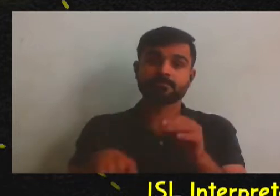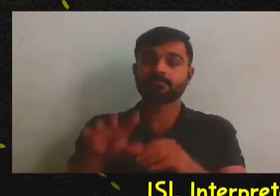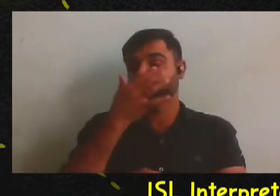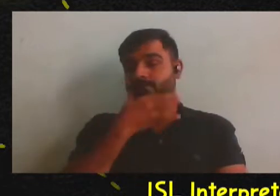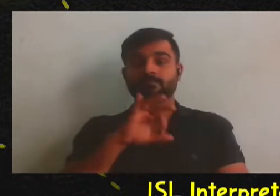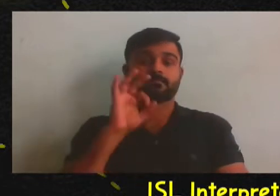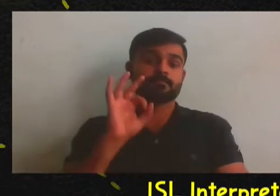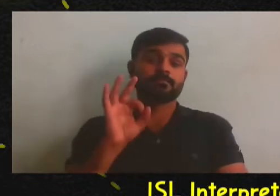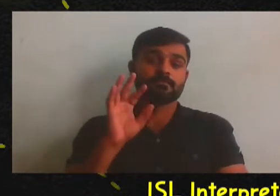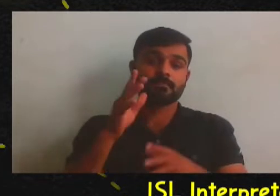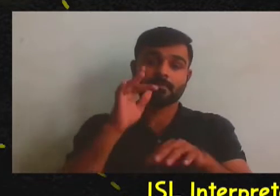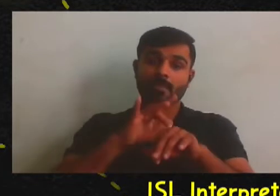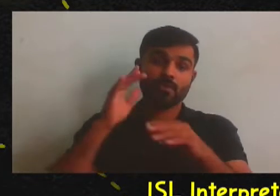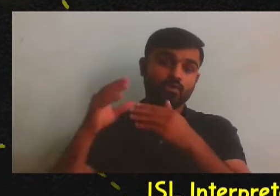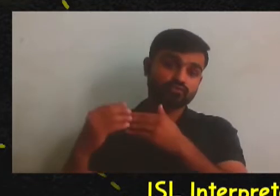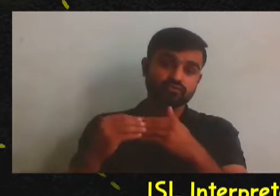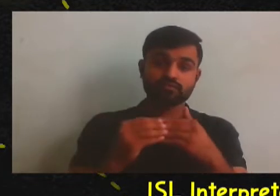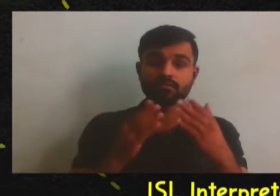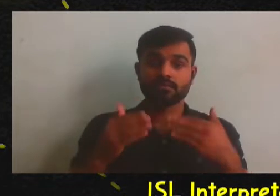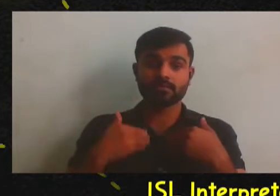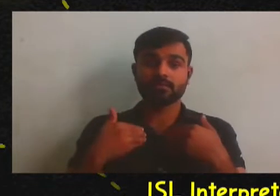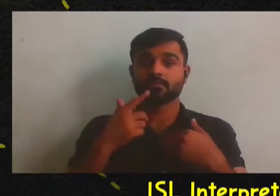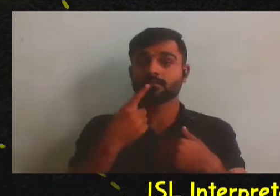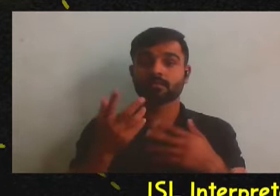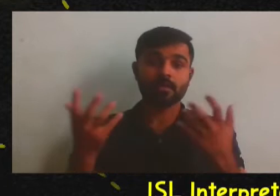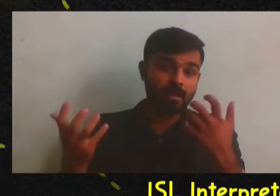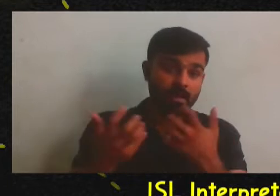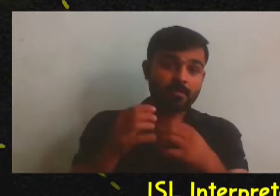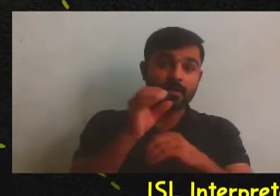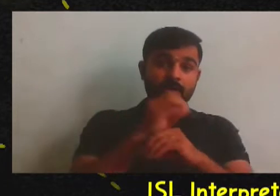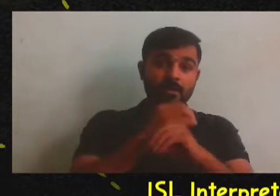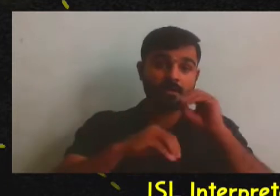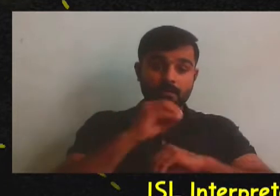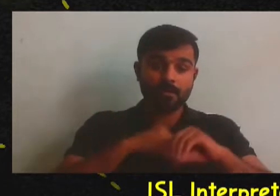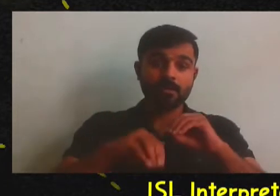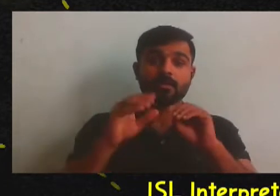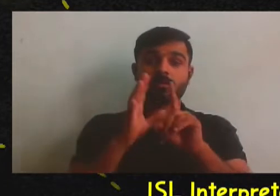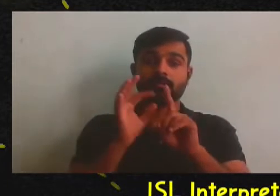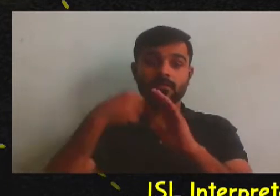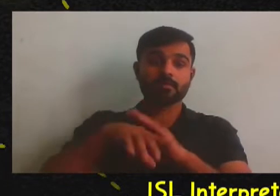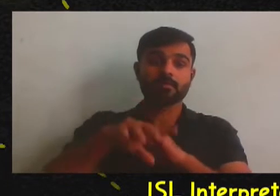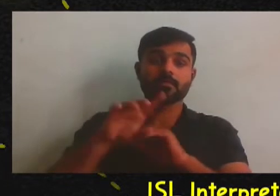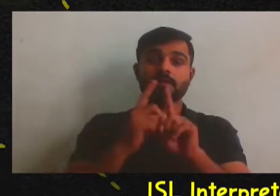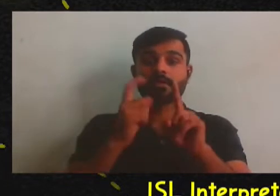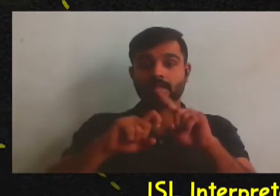so. It is sense making throughout. And I'm going to say that we'll interrupt Google search hegemony by saying duck, duck, go search